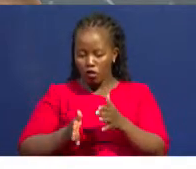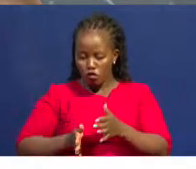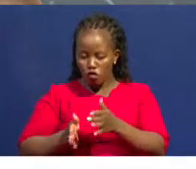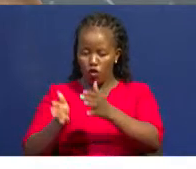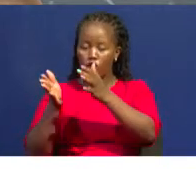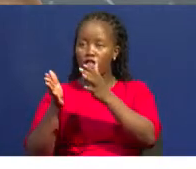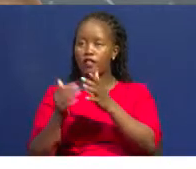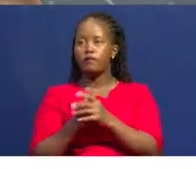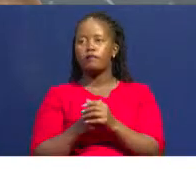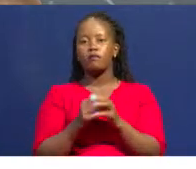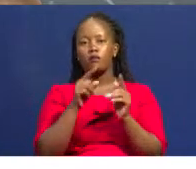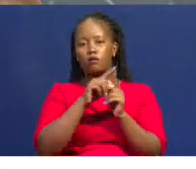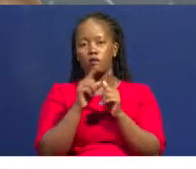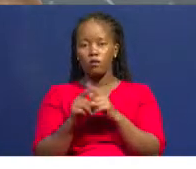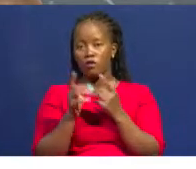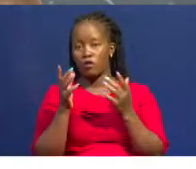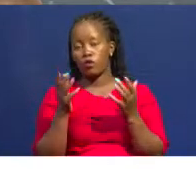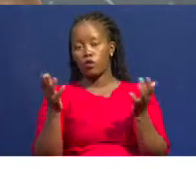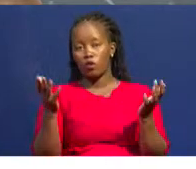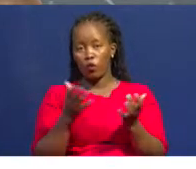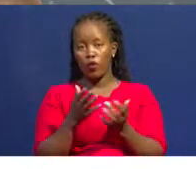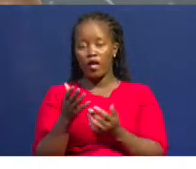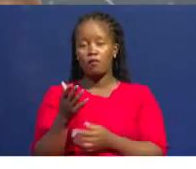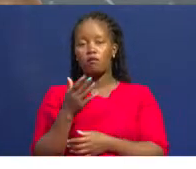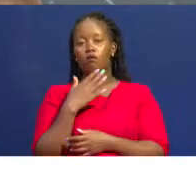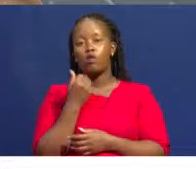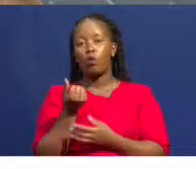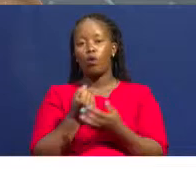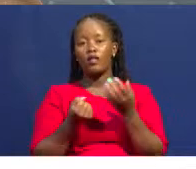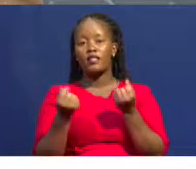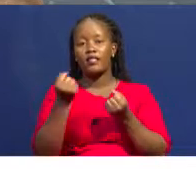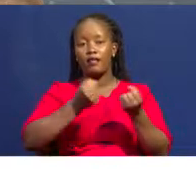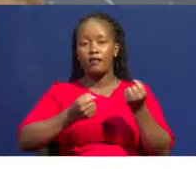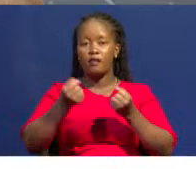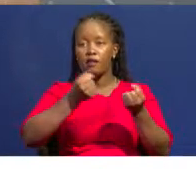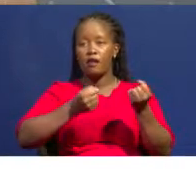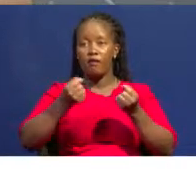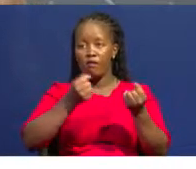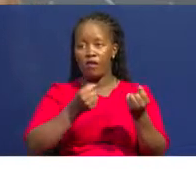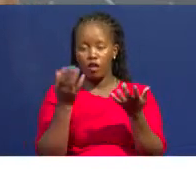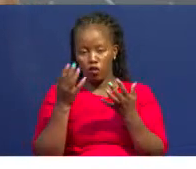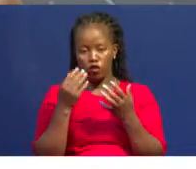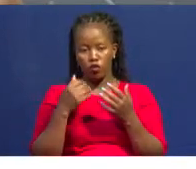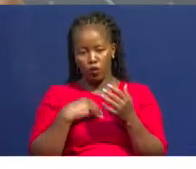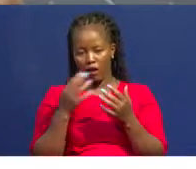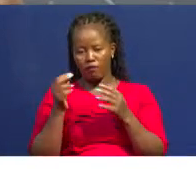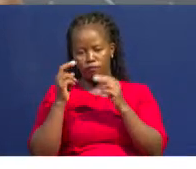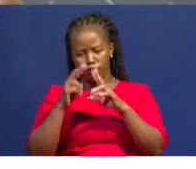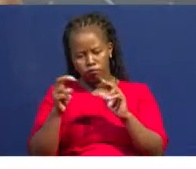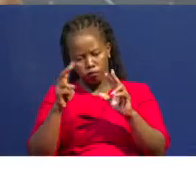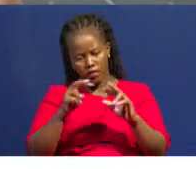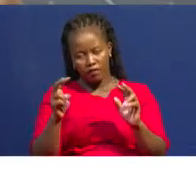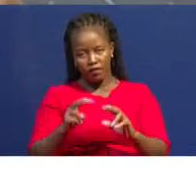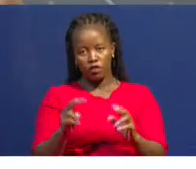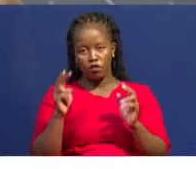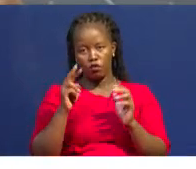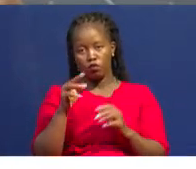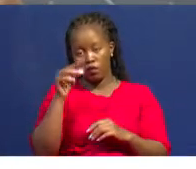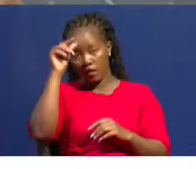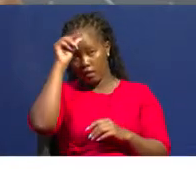And that's where you want that vehicle to be gone to inspection, to the